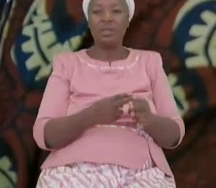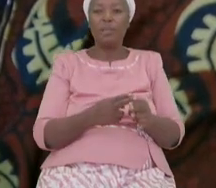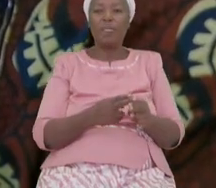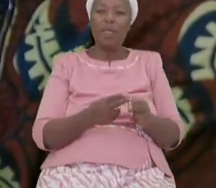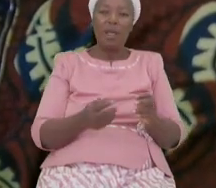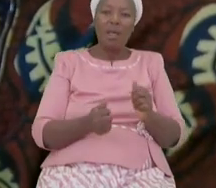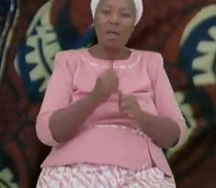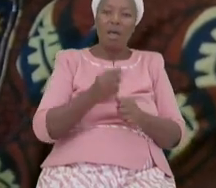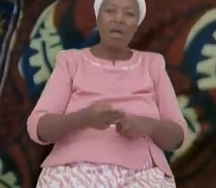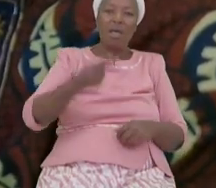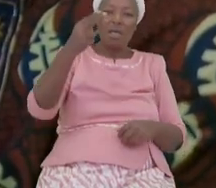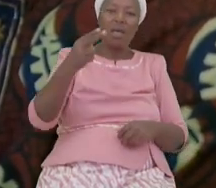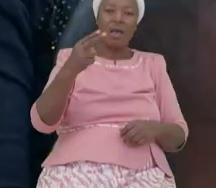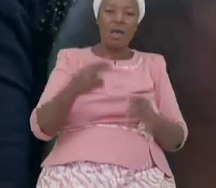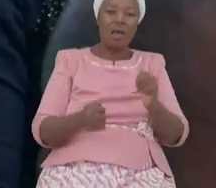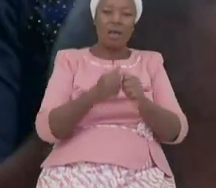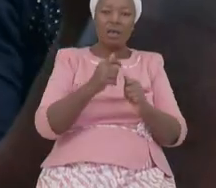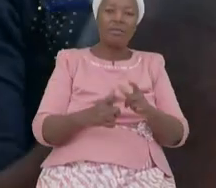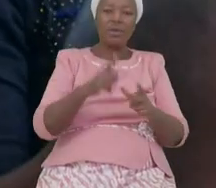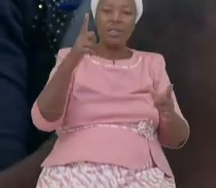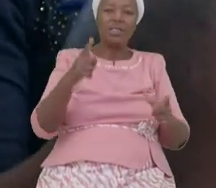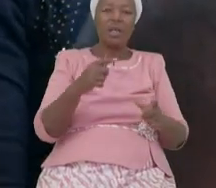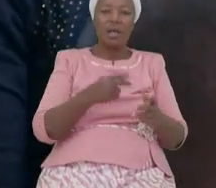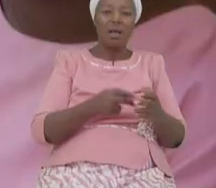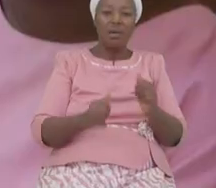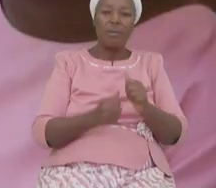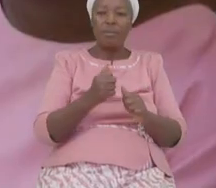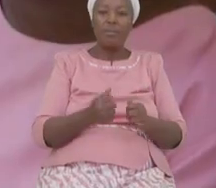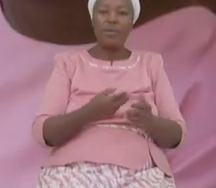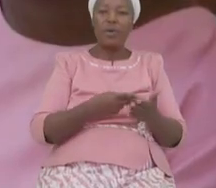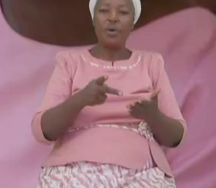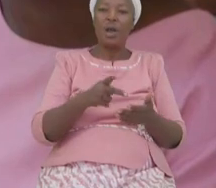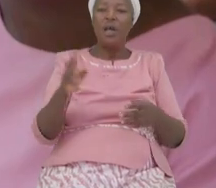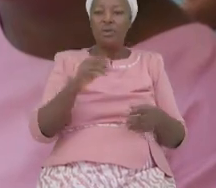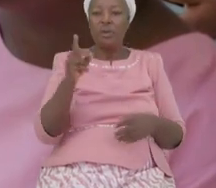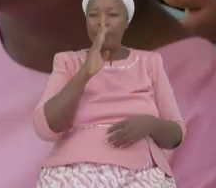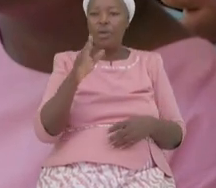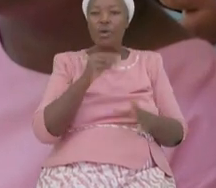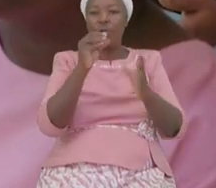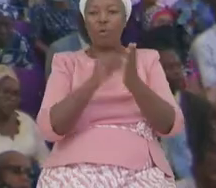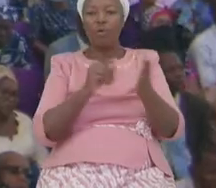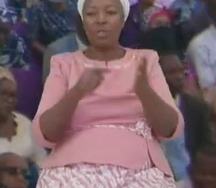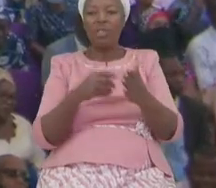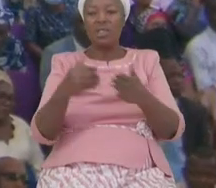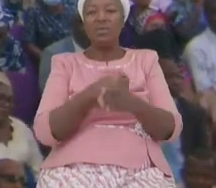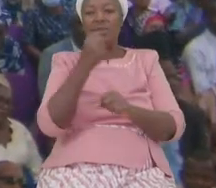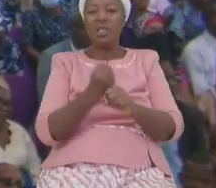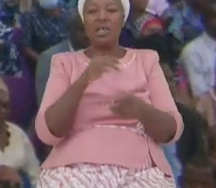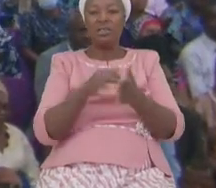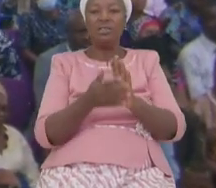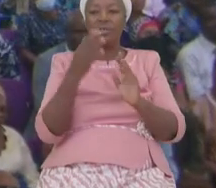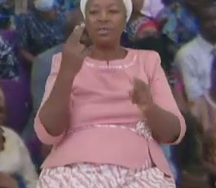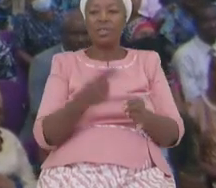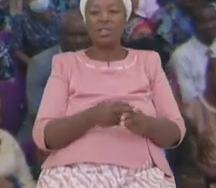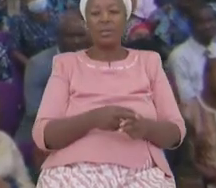Higher, greater, purer will be your achievement in Jesus' name.